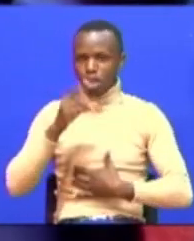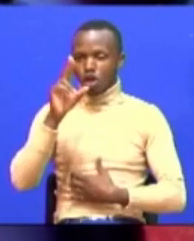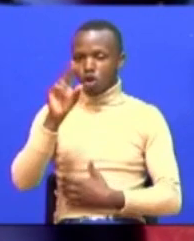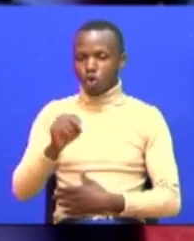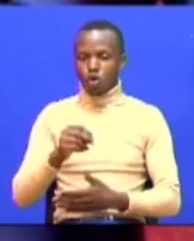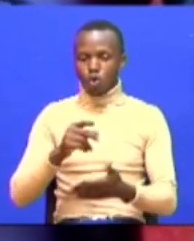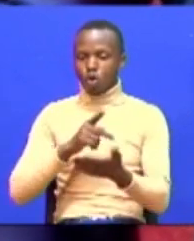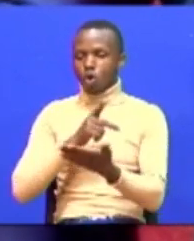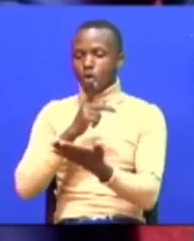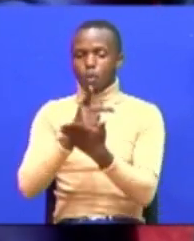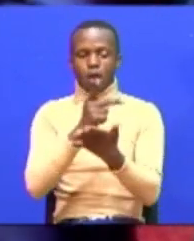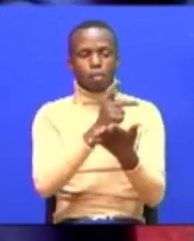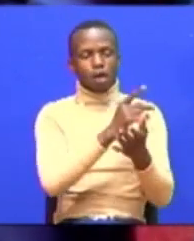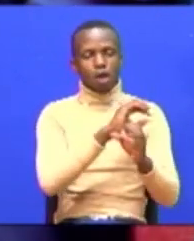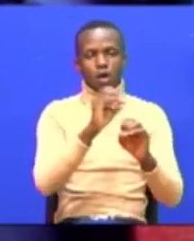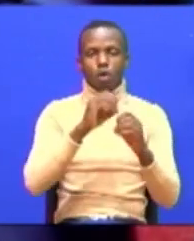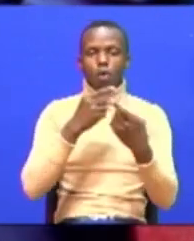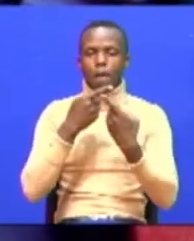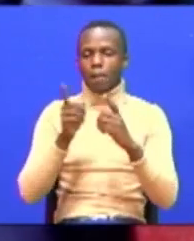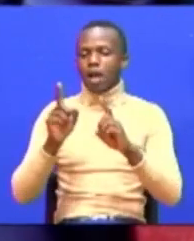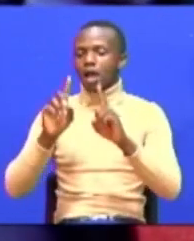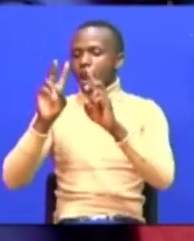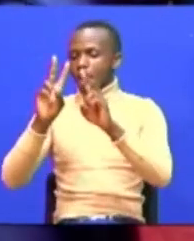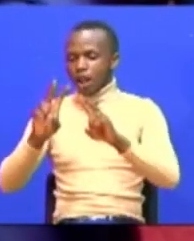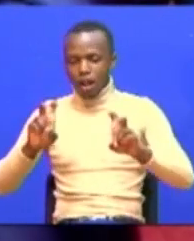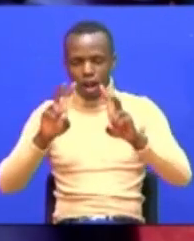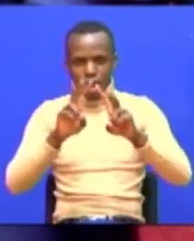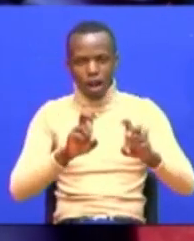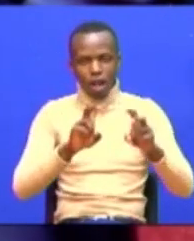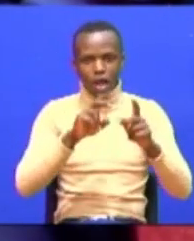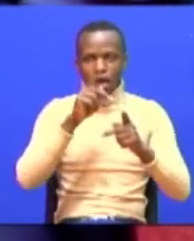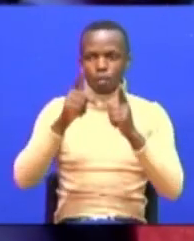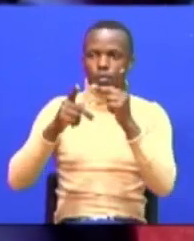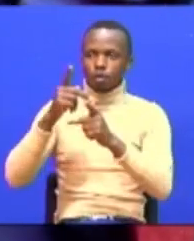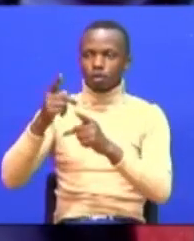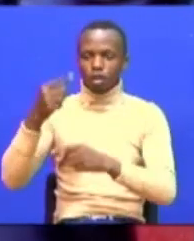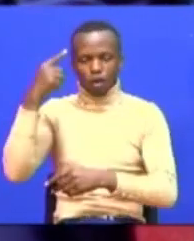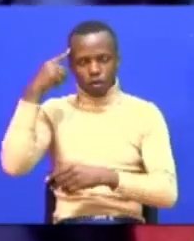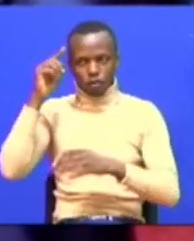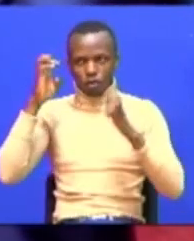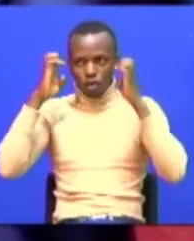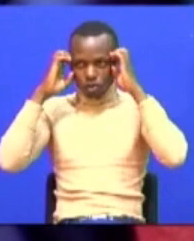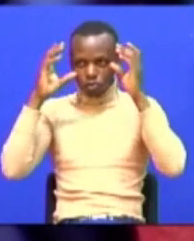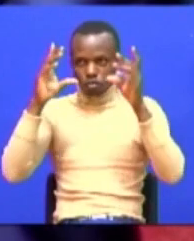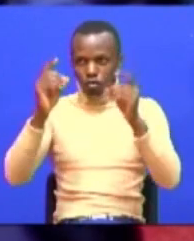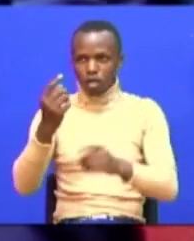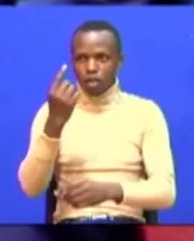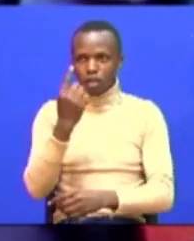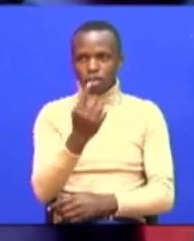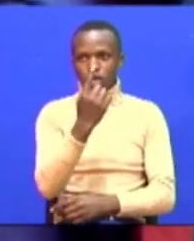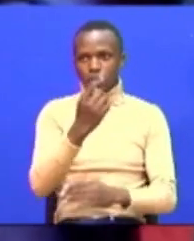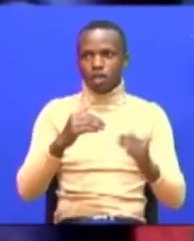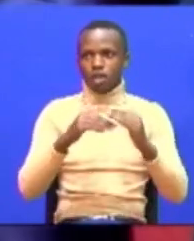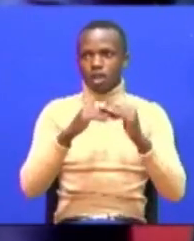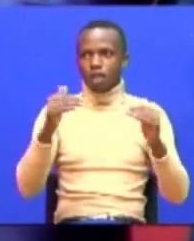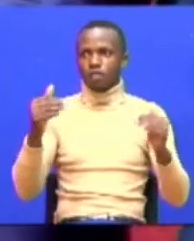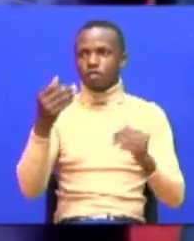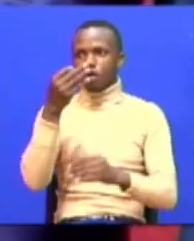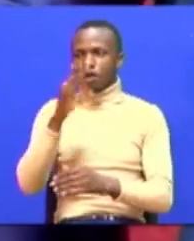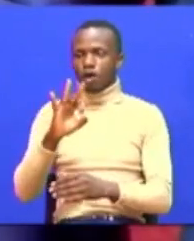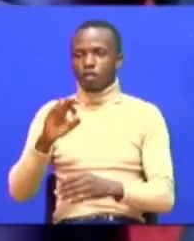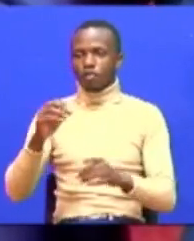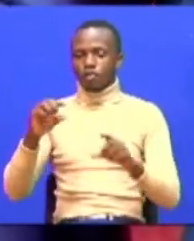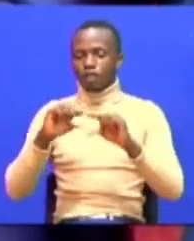placement, but for assessment on the progress of our pupils at that particular level of grade